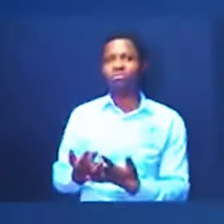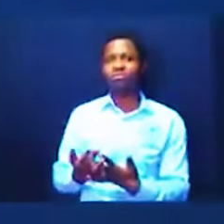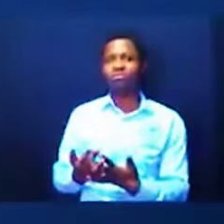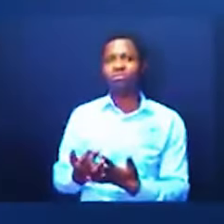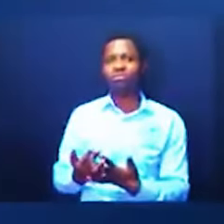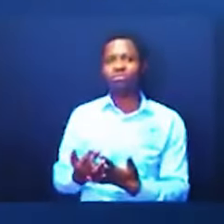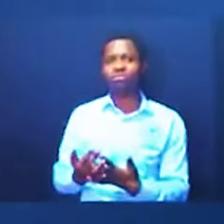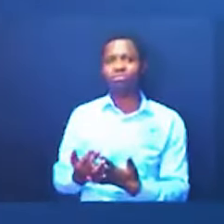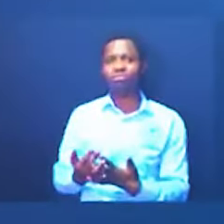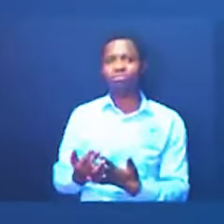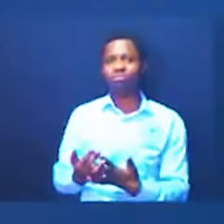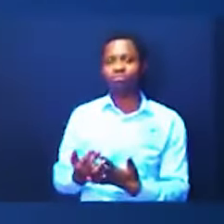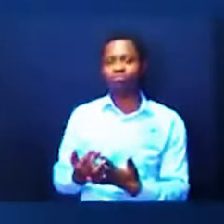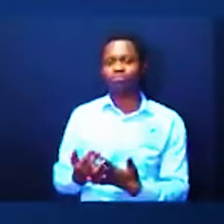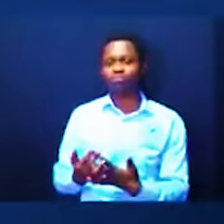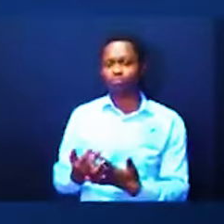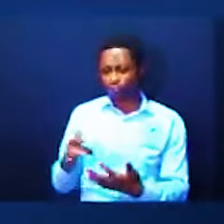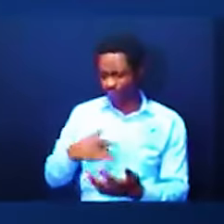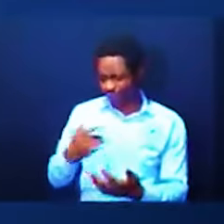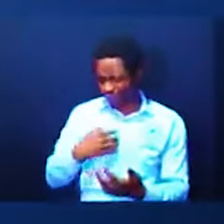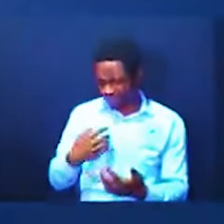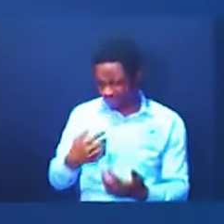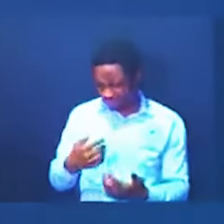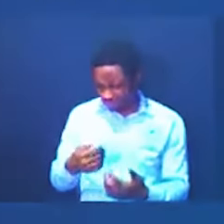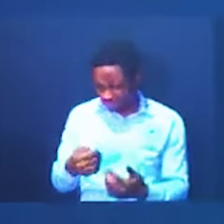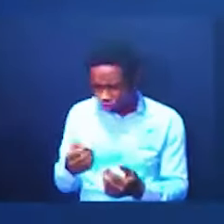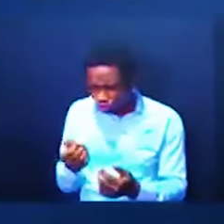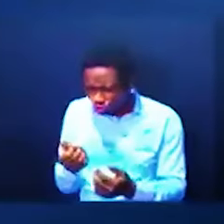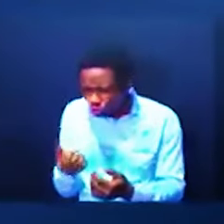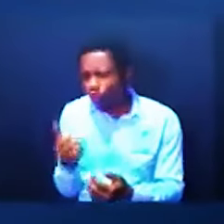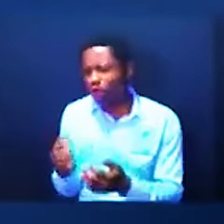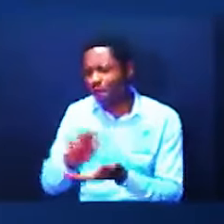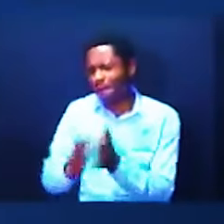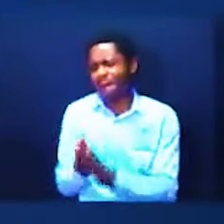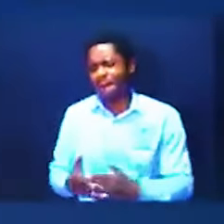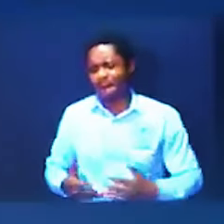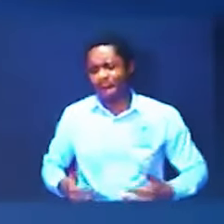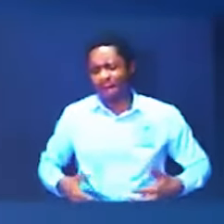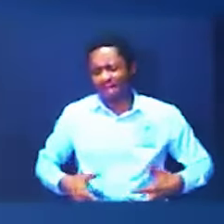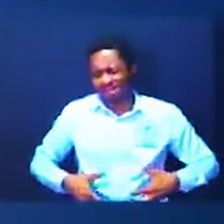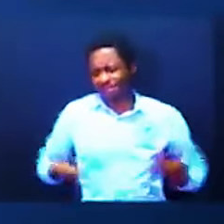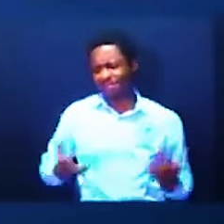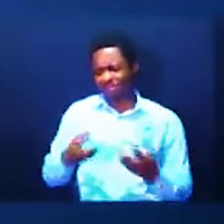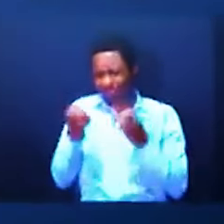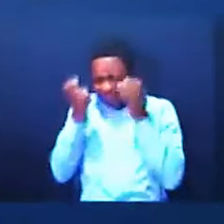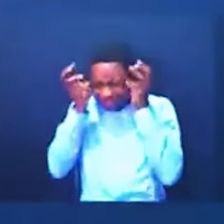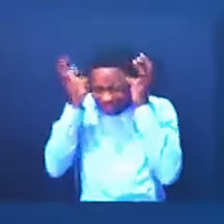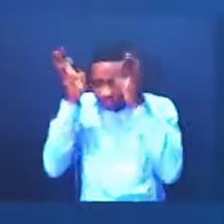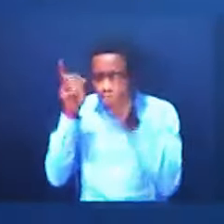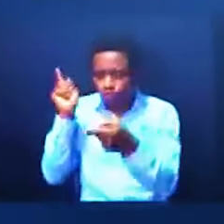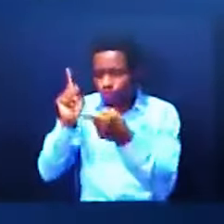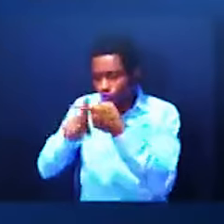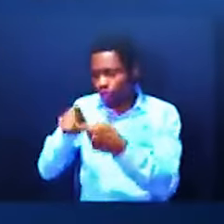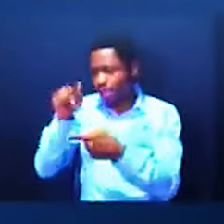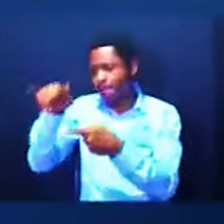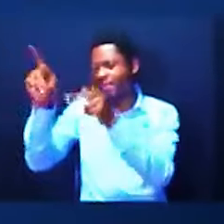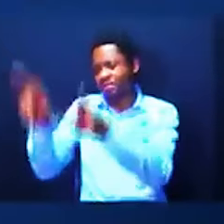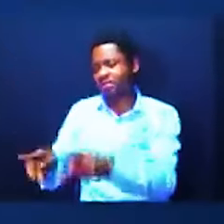rendering. You feel you are easily irritated by that fellow.